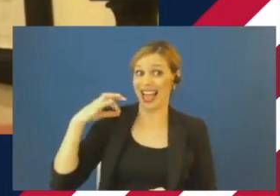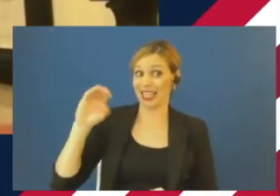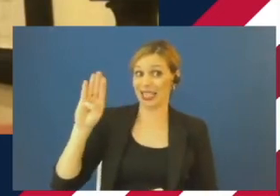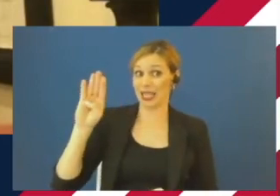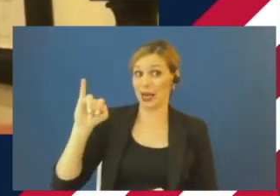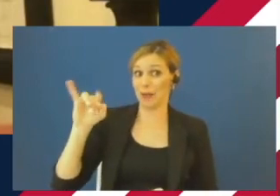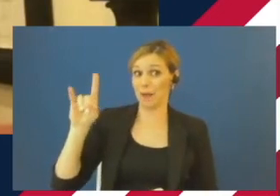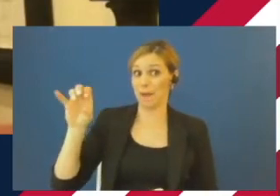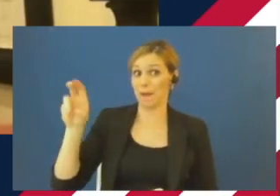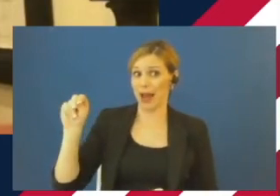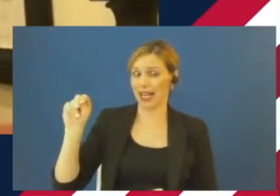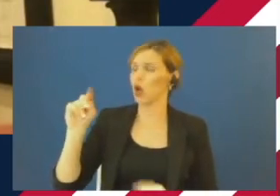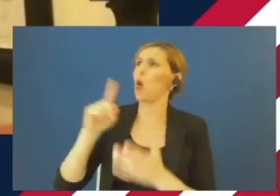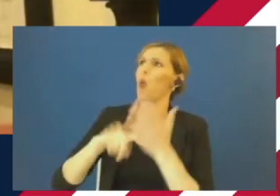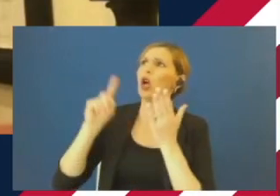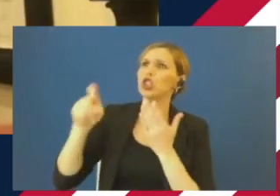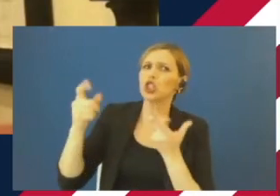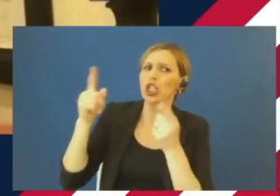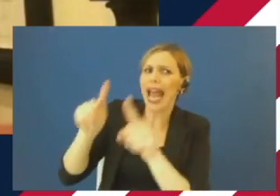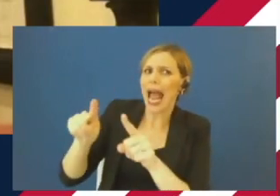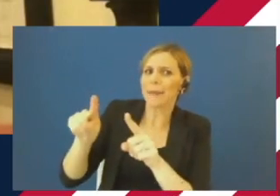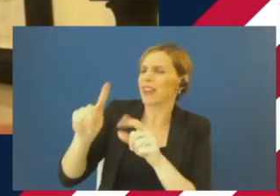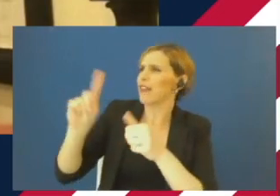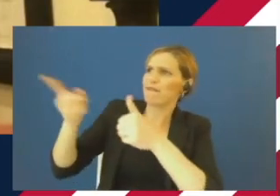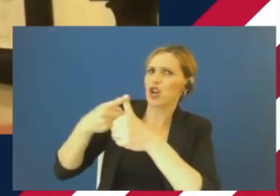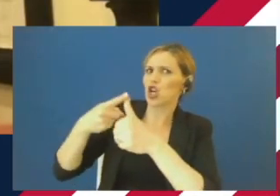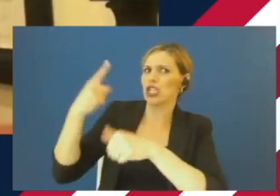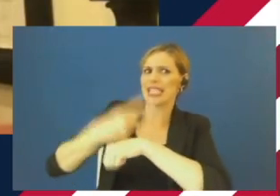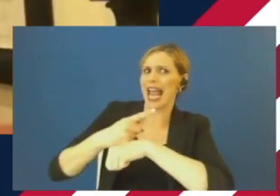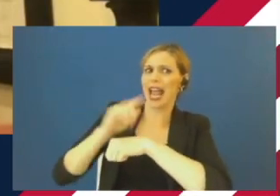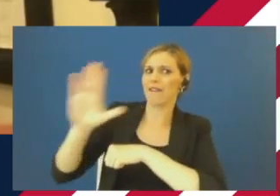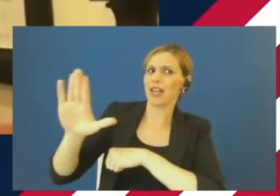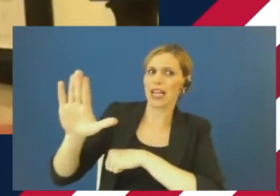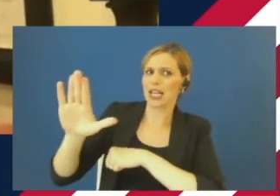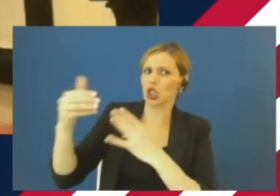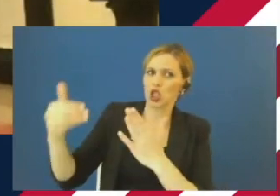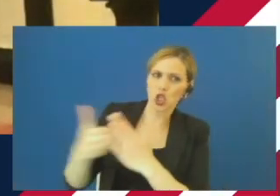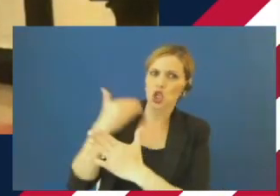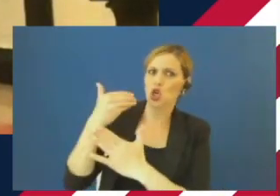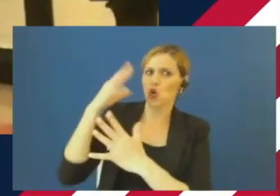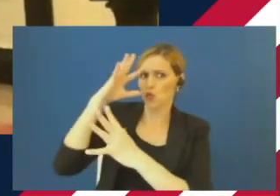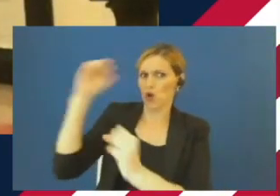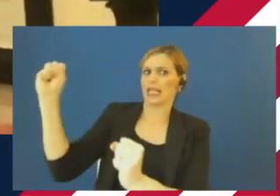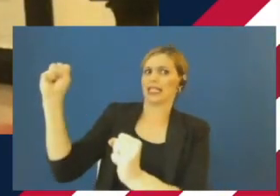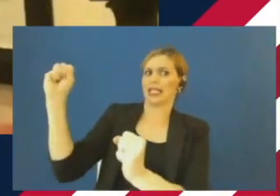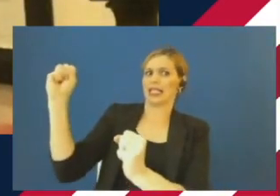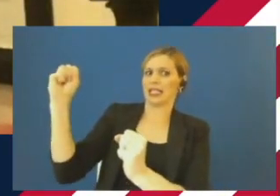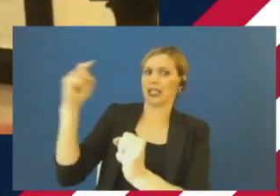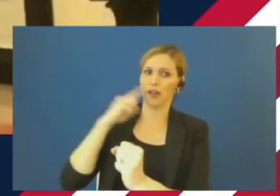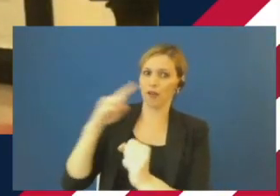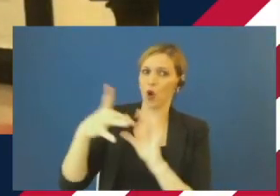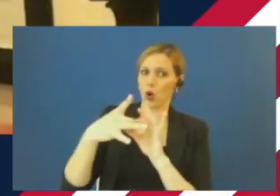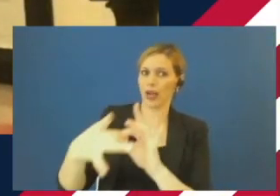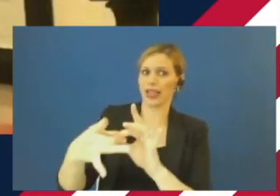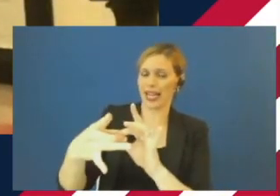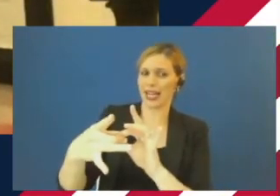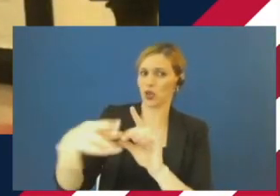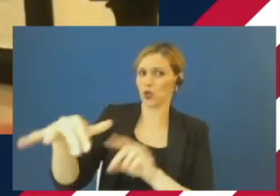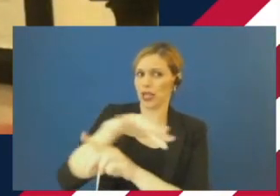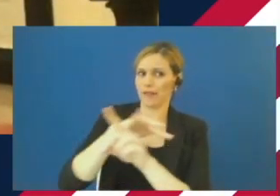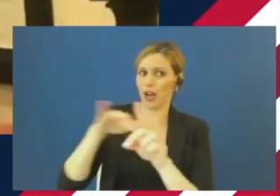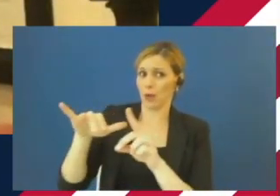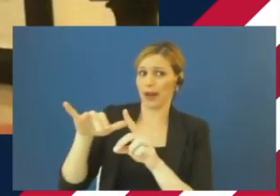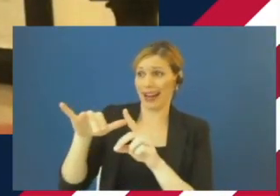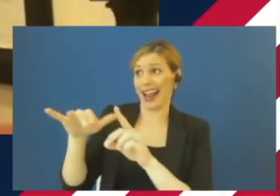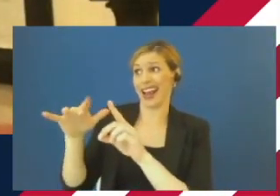one of that administration as it relates to the environmental policies, particularly in light of the rollbacks that have taken place during the